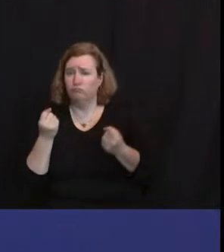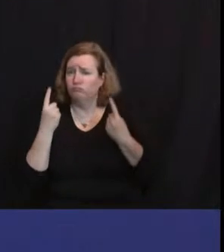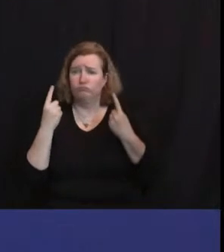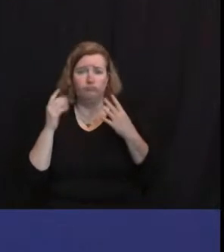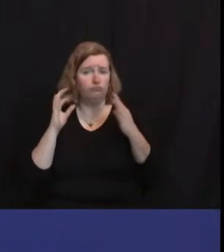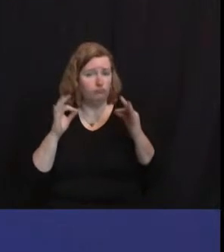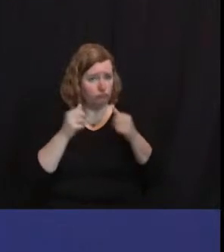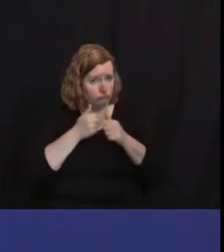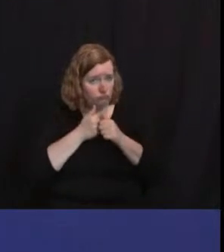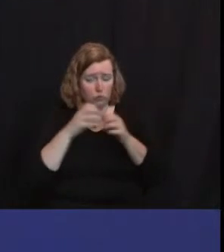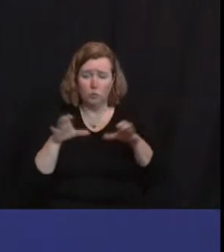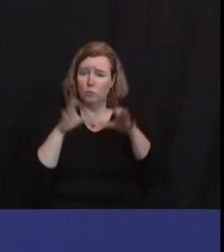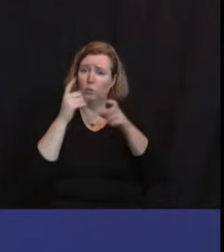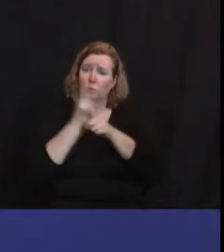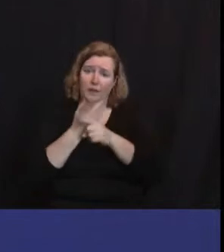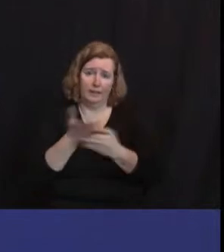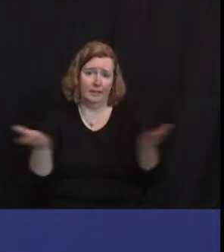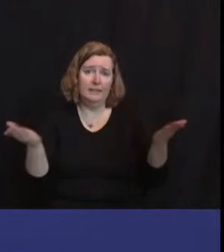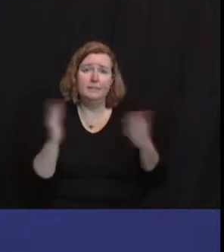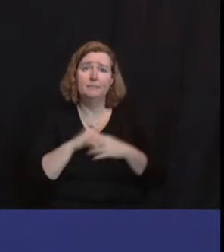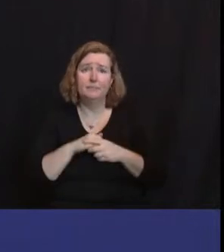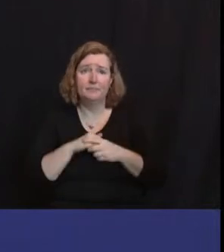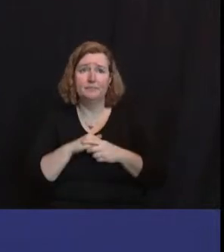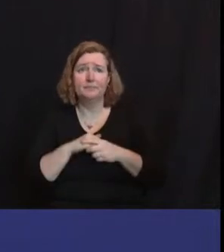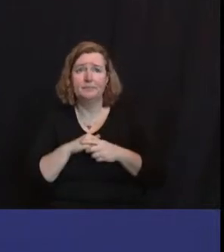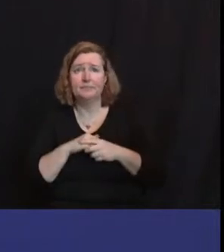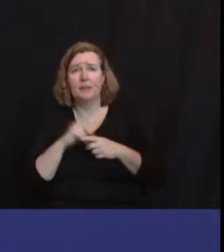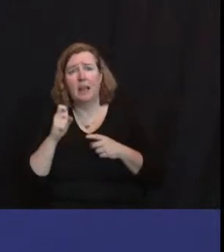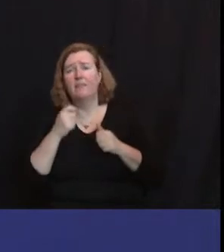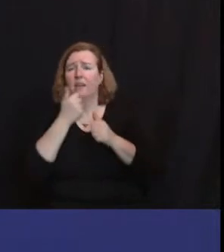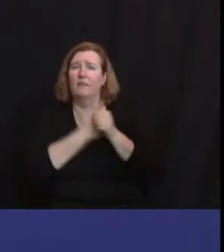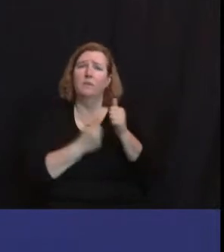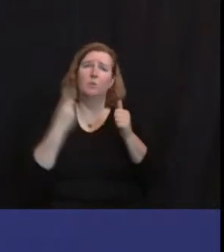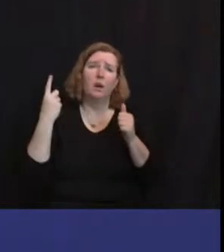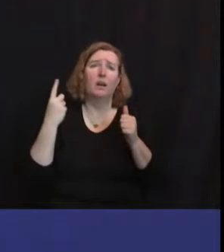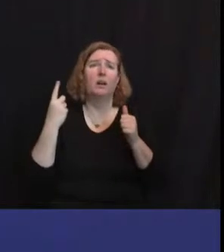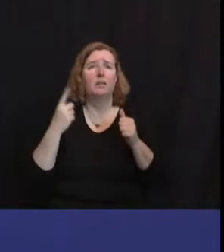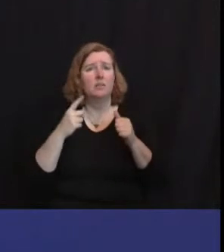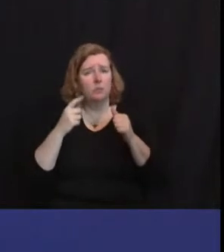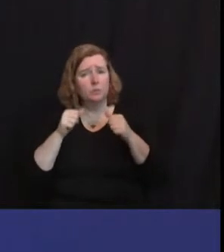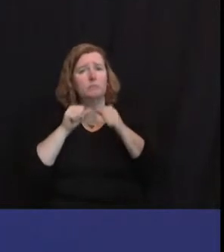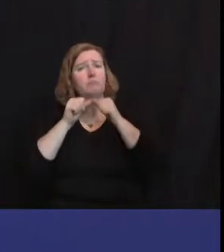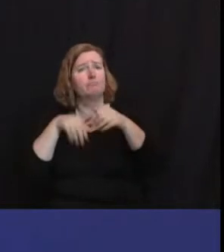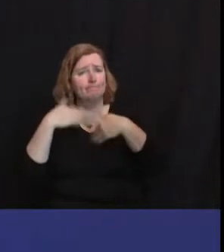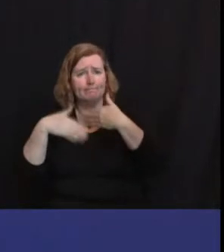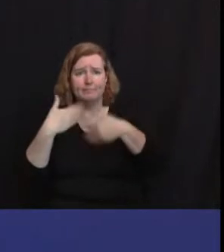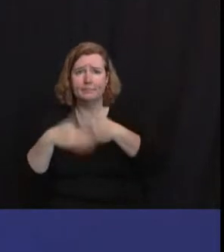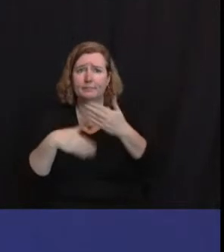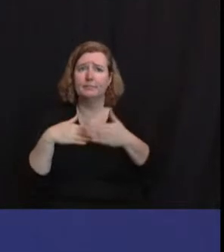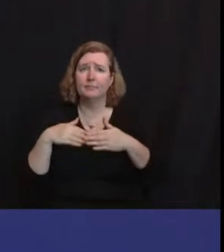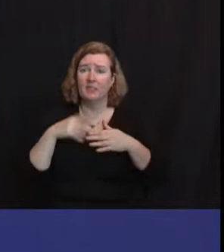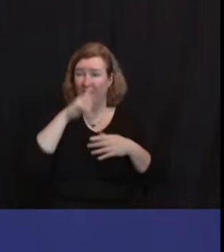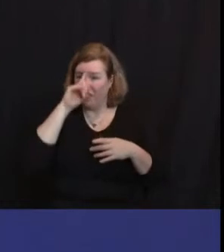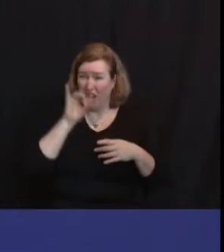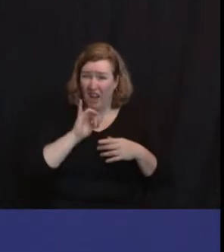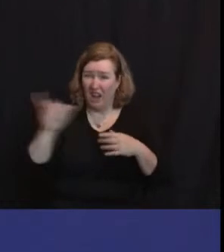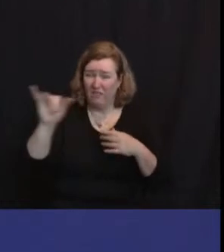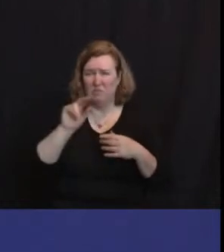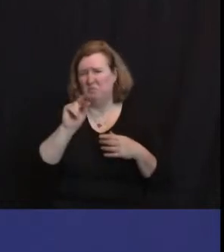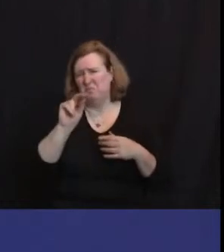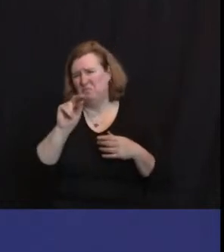things. And we just need everybody to continue doing that. This is not forever and always. We haven't said that in a